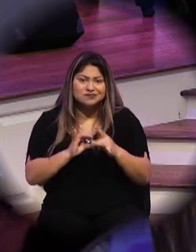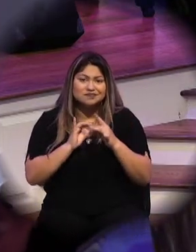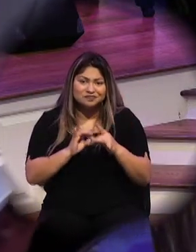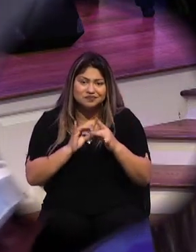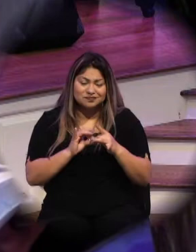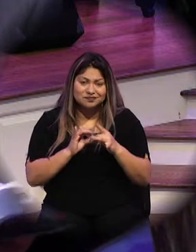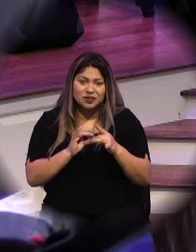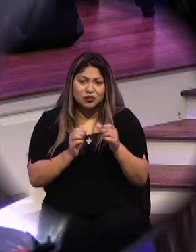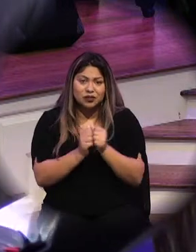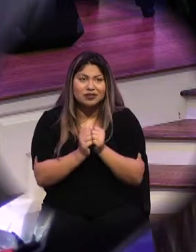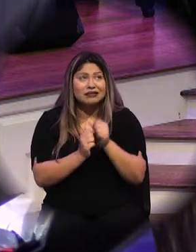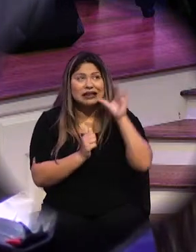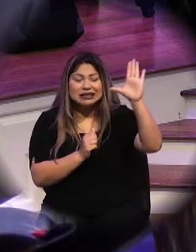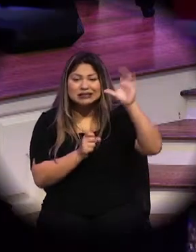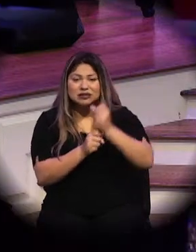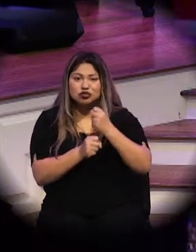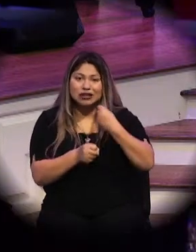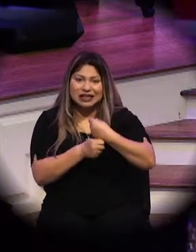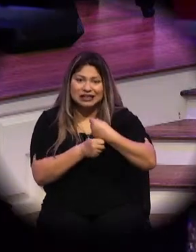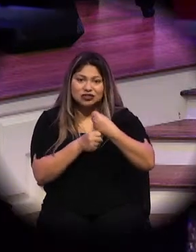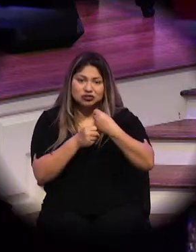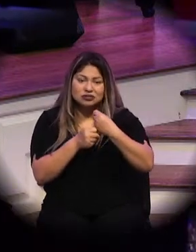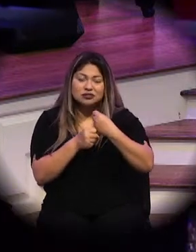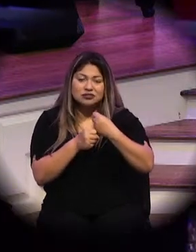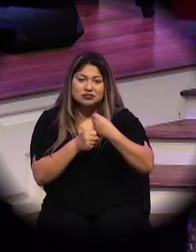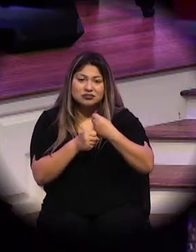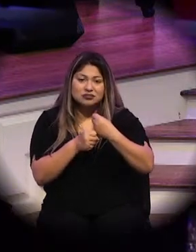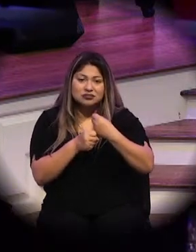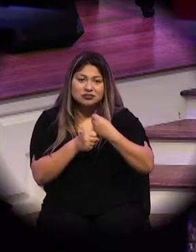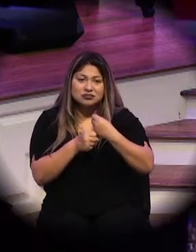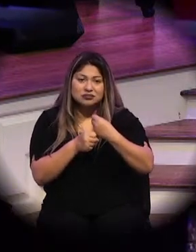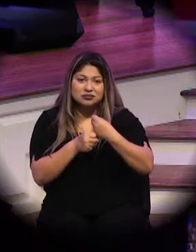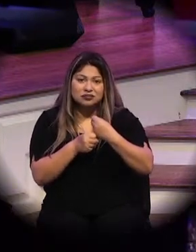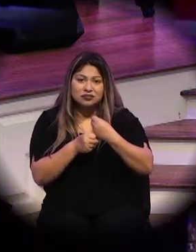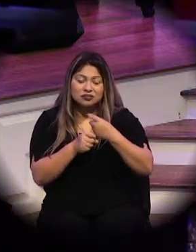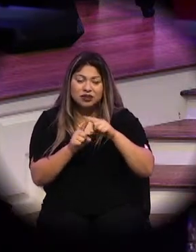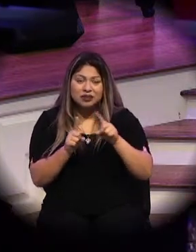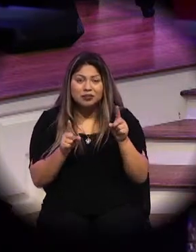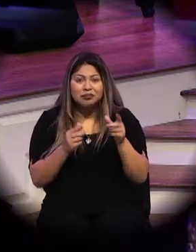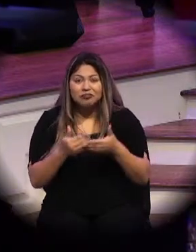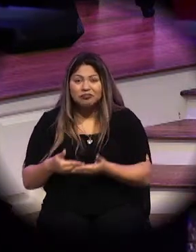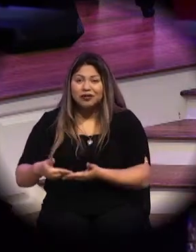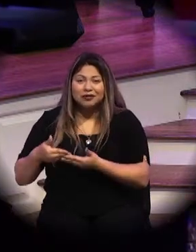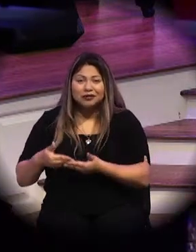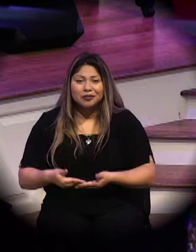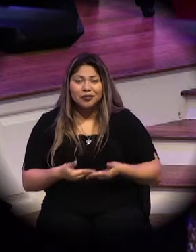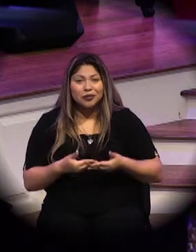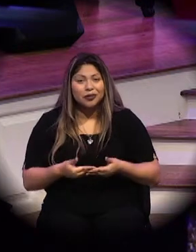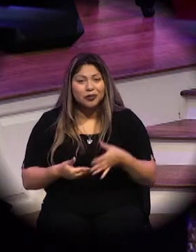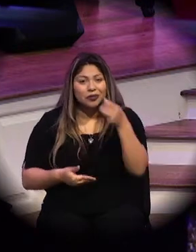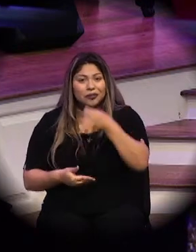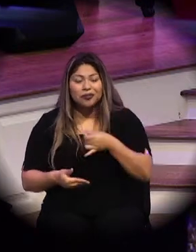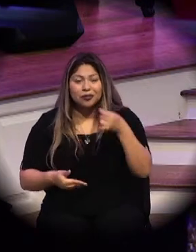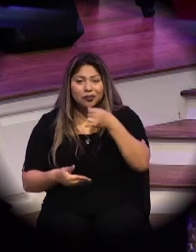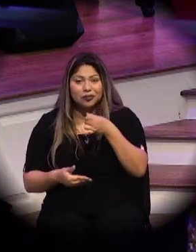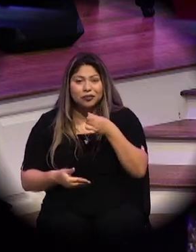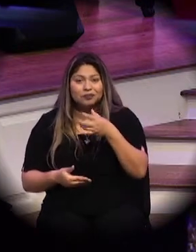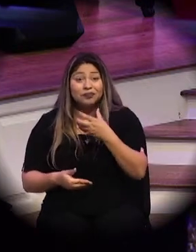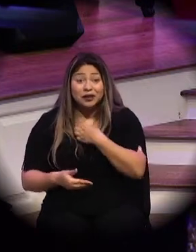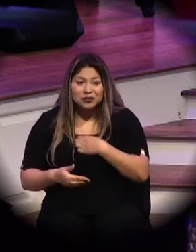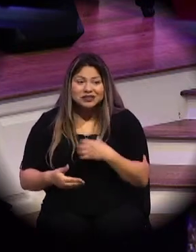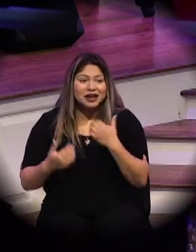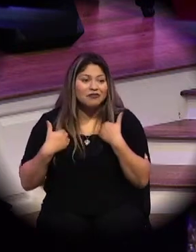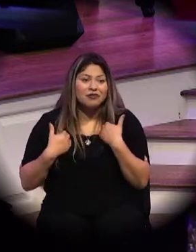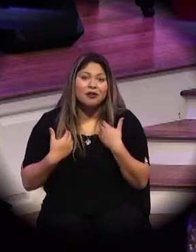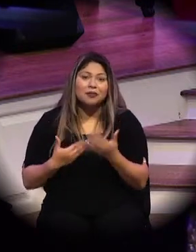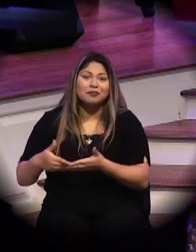And friends, it just doesn't get any more intimate than a baby, does it? I wish we had a baby dedication today. It's one of my favorite things to